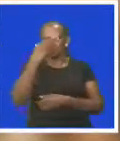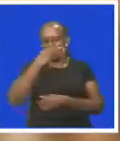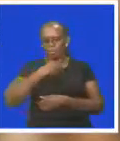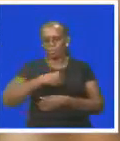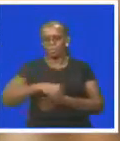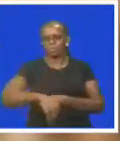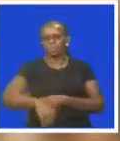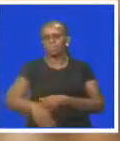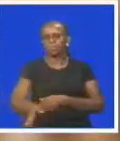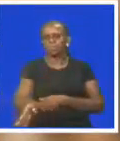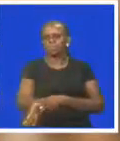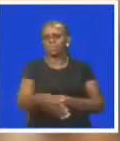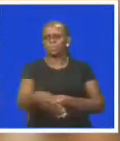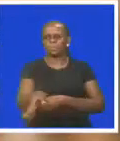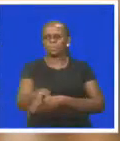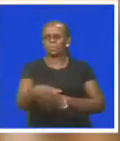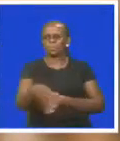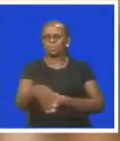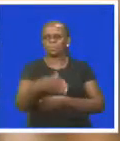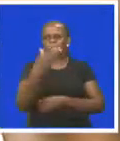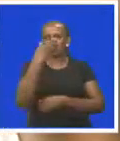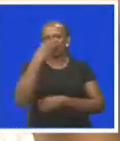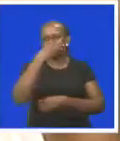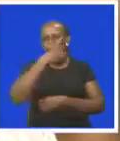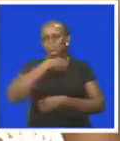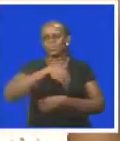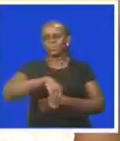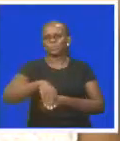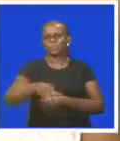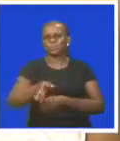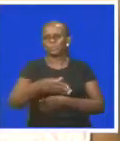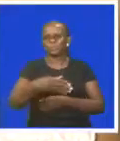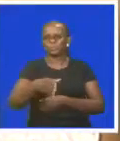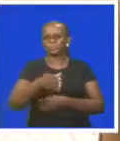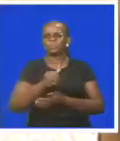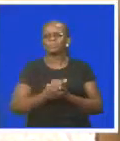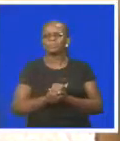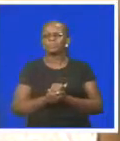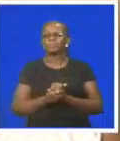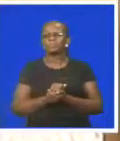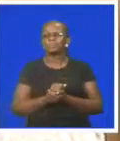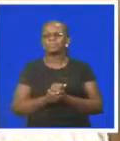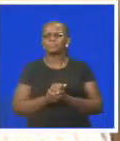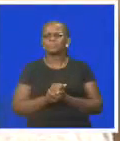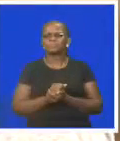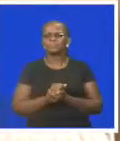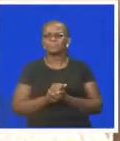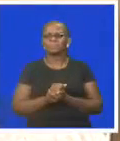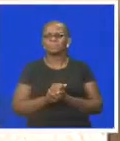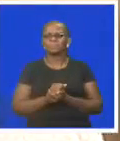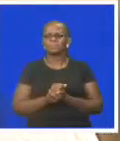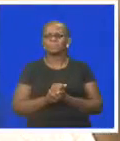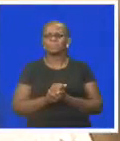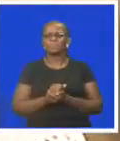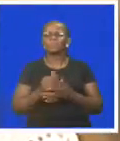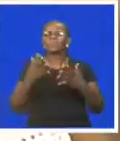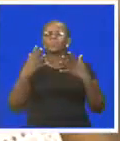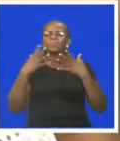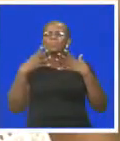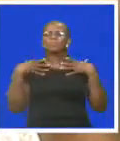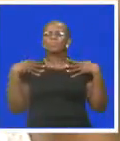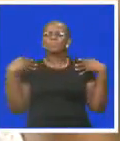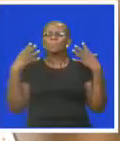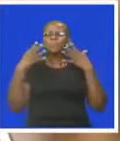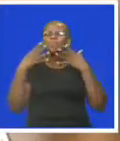this? This is an elephant. Well done. Here, what animal is this one? It is a